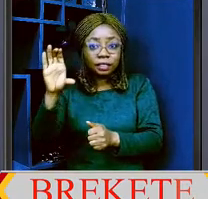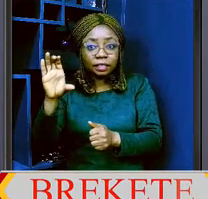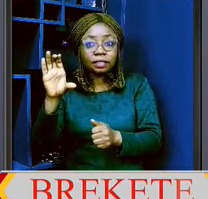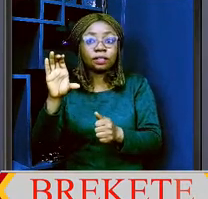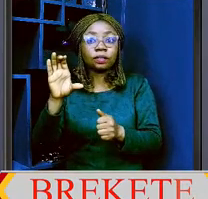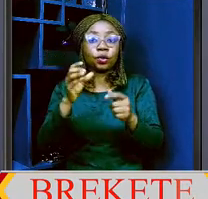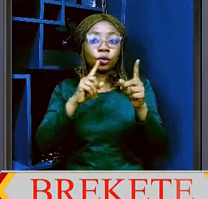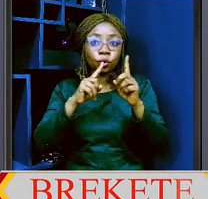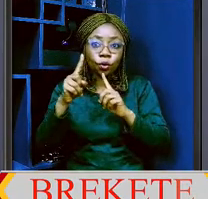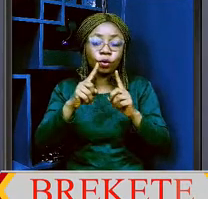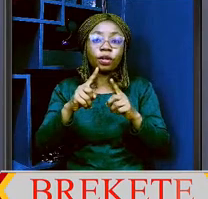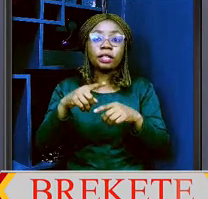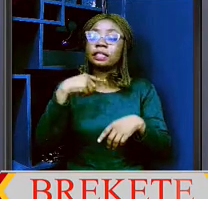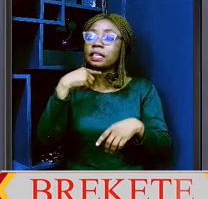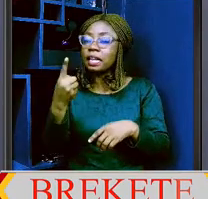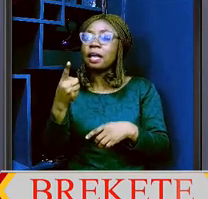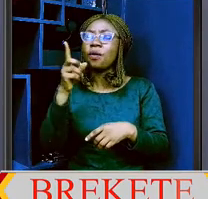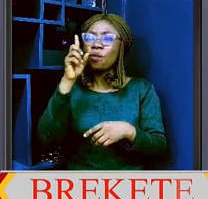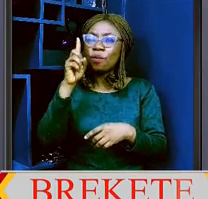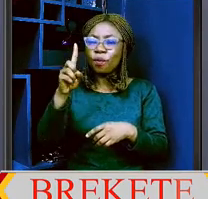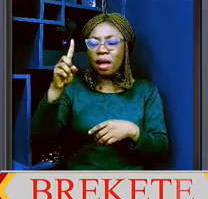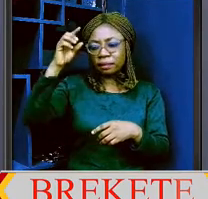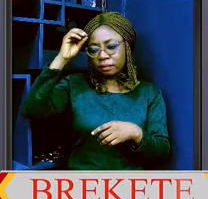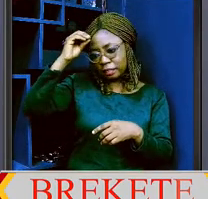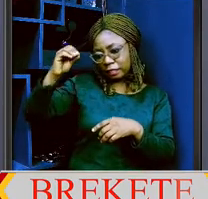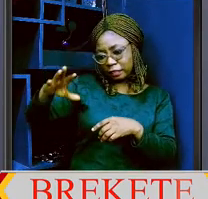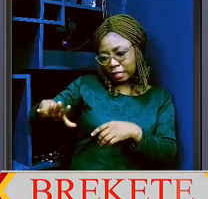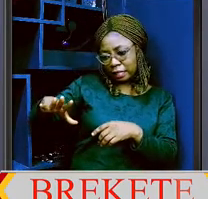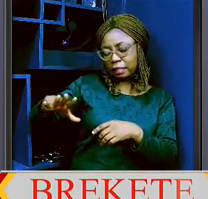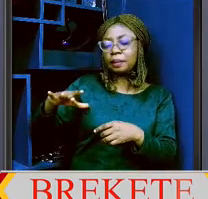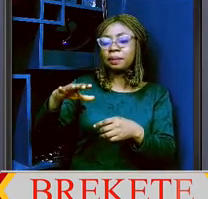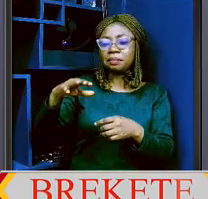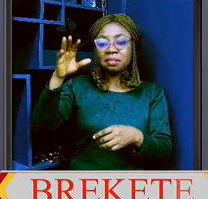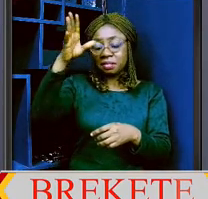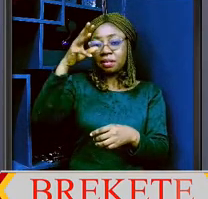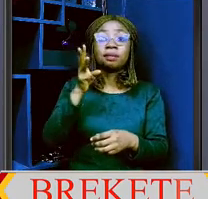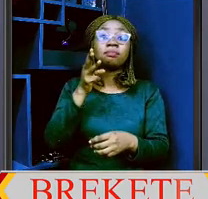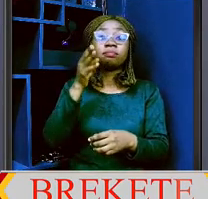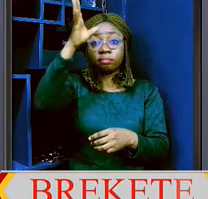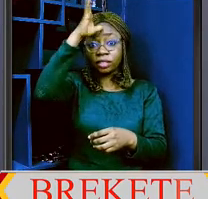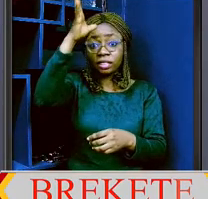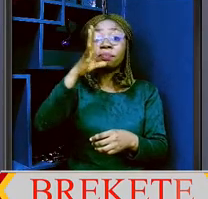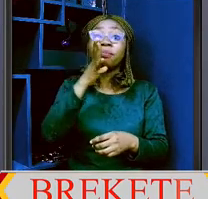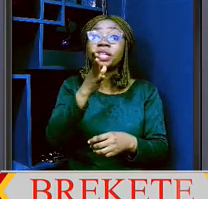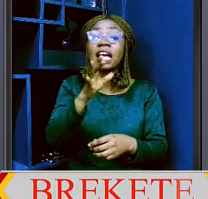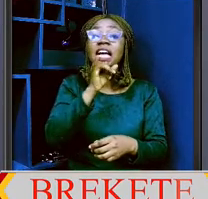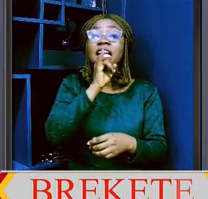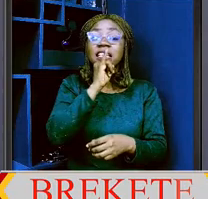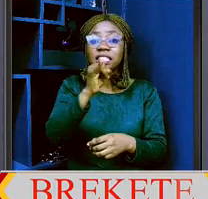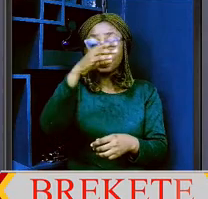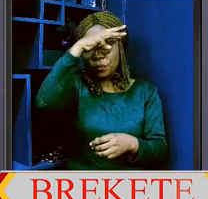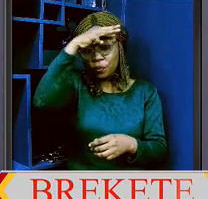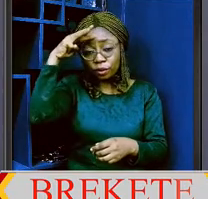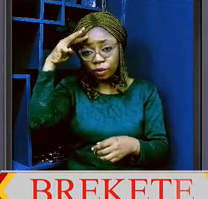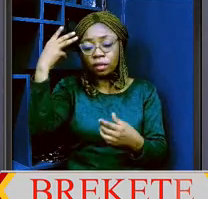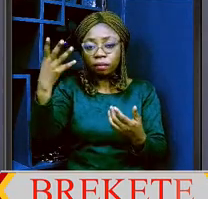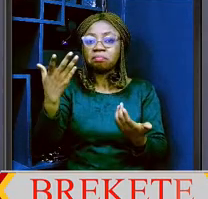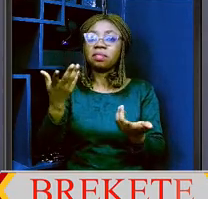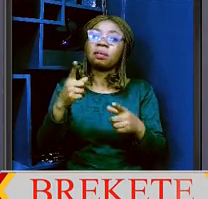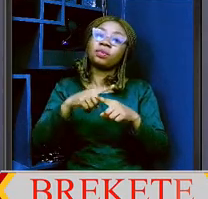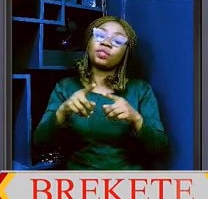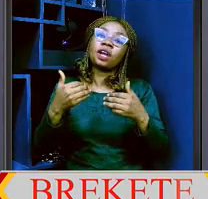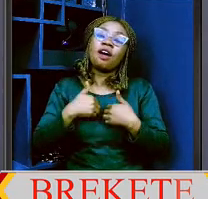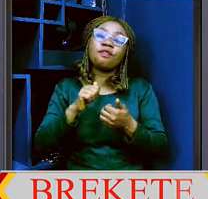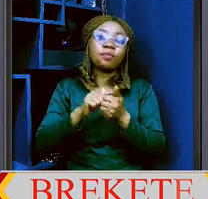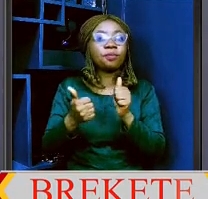get one where the mama Widow you been getting admission but you can't get issue money no